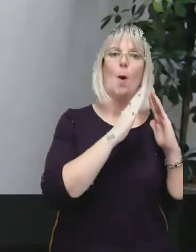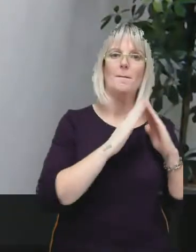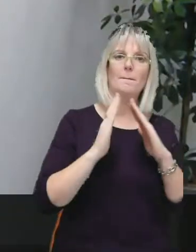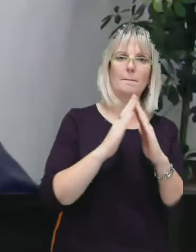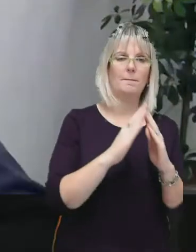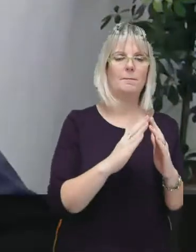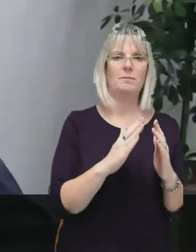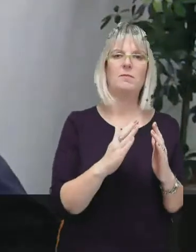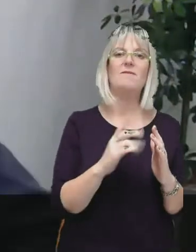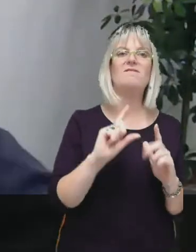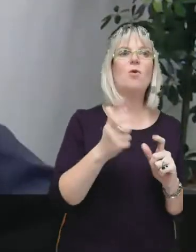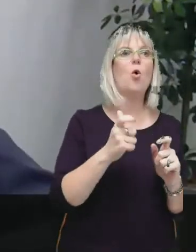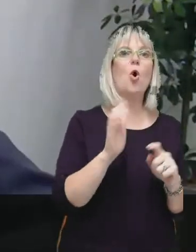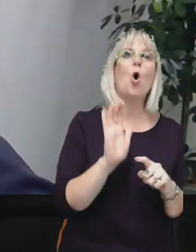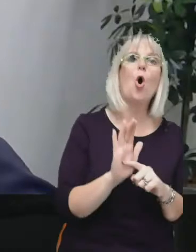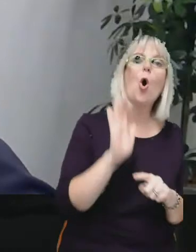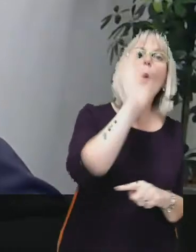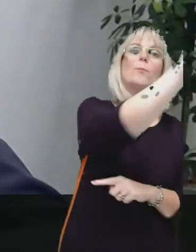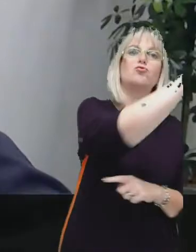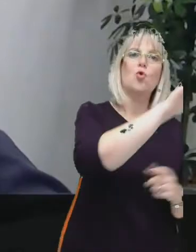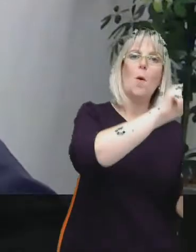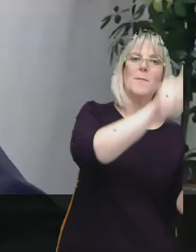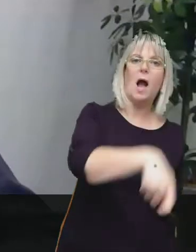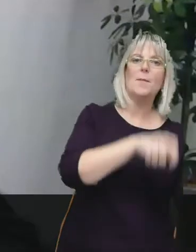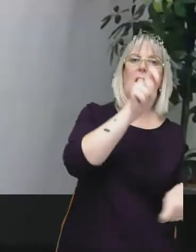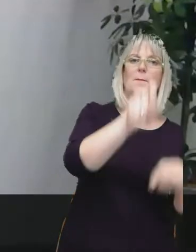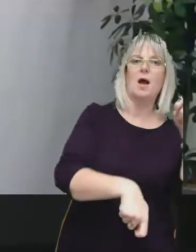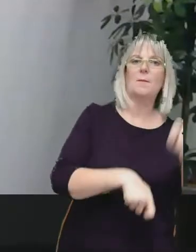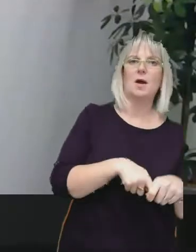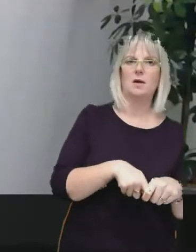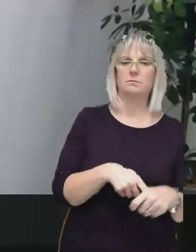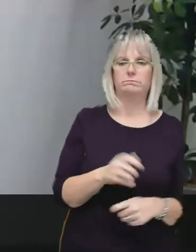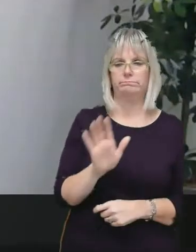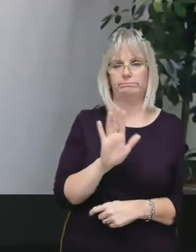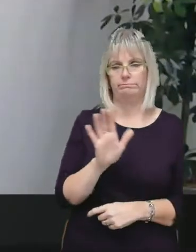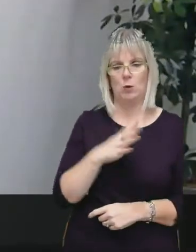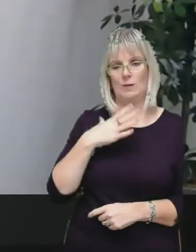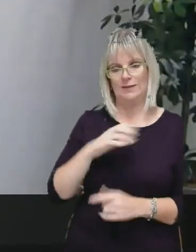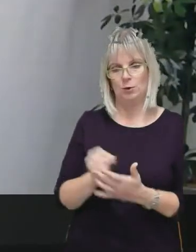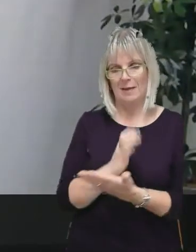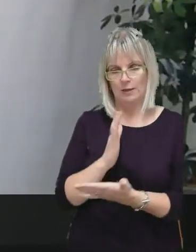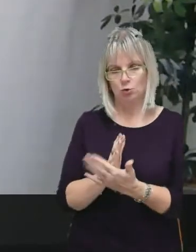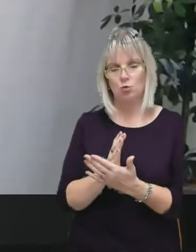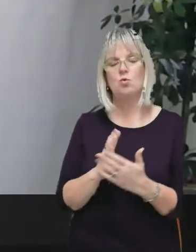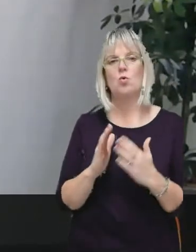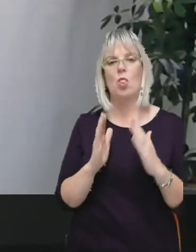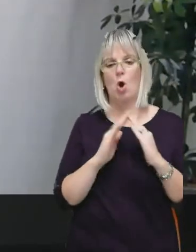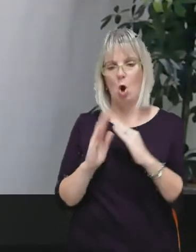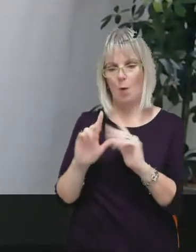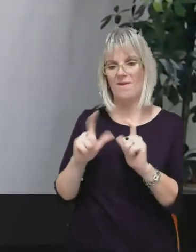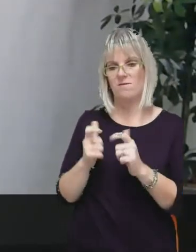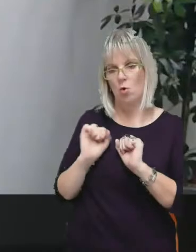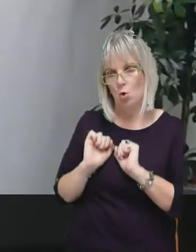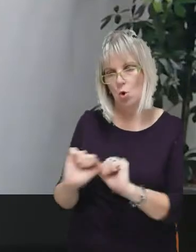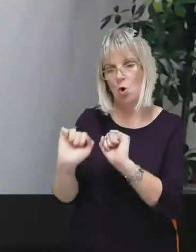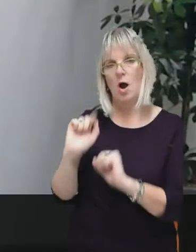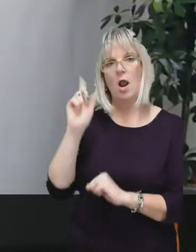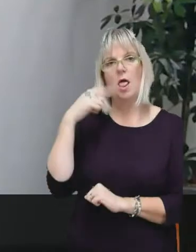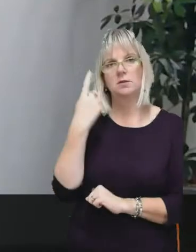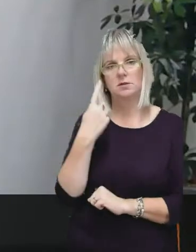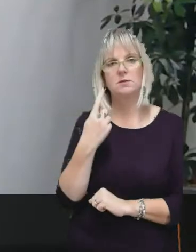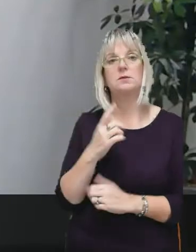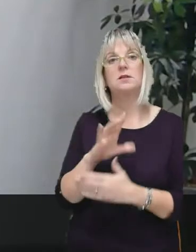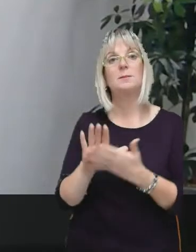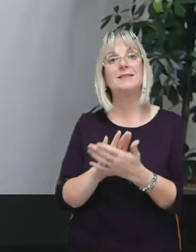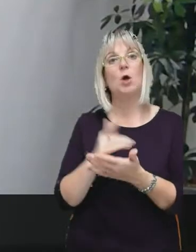overseas. We've got to make sure that we have those homes for Londoners. So we're keeping the land and we're having joint partnerships with